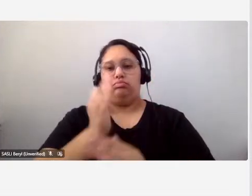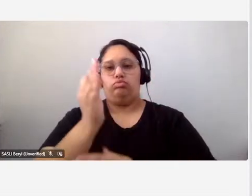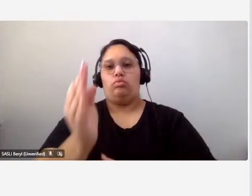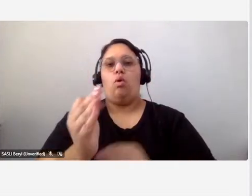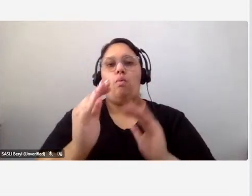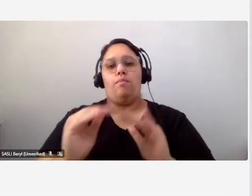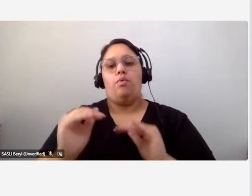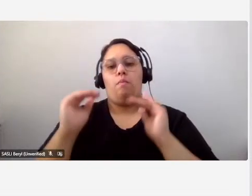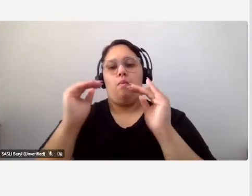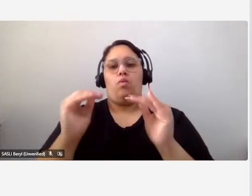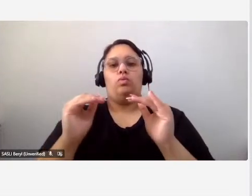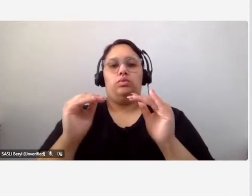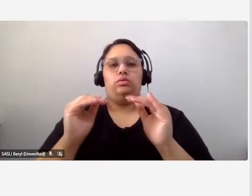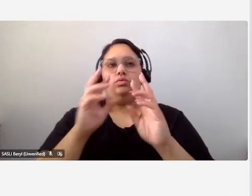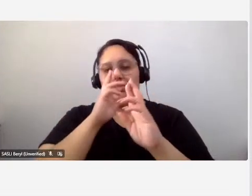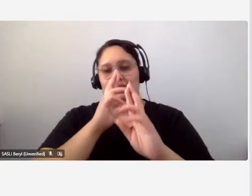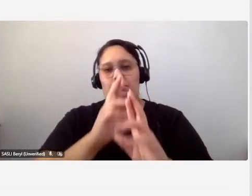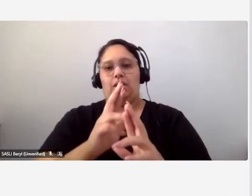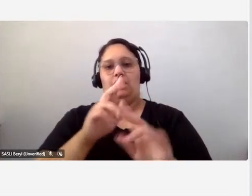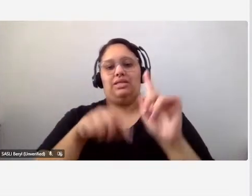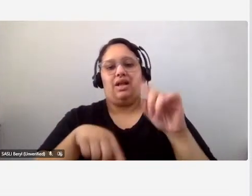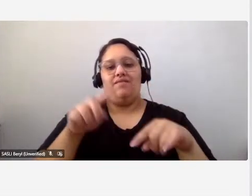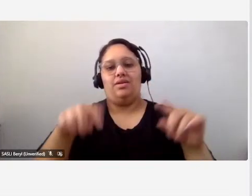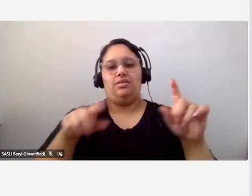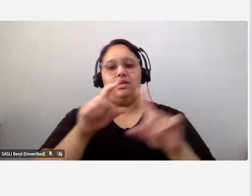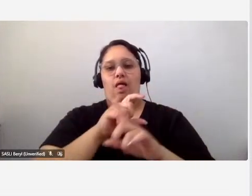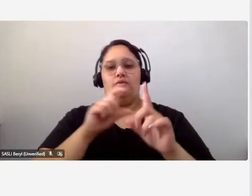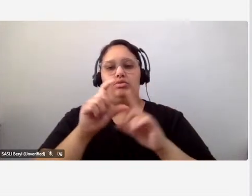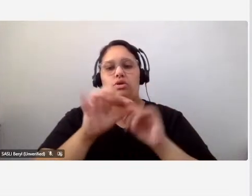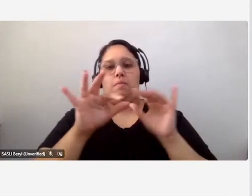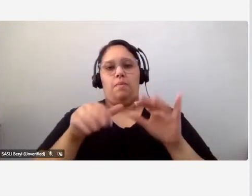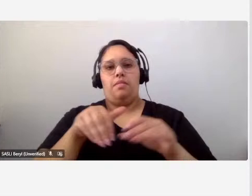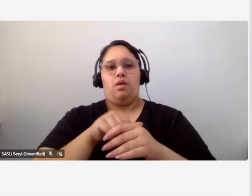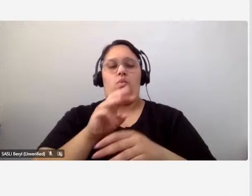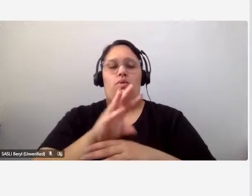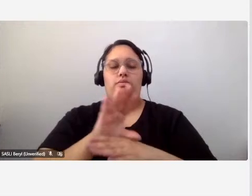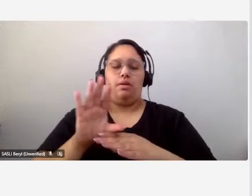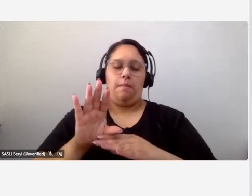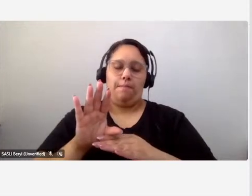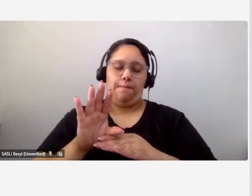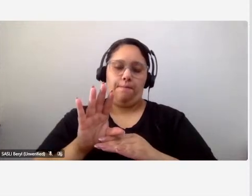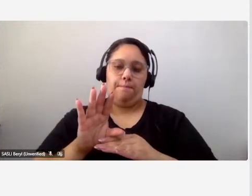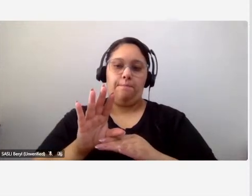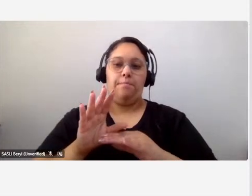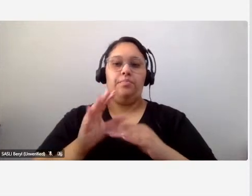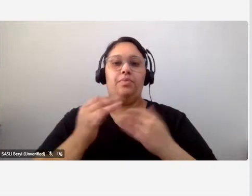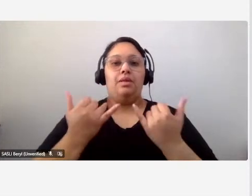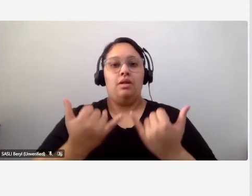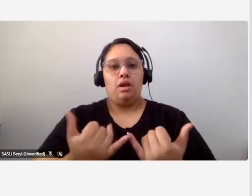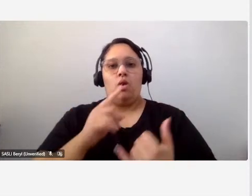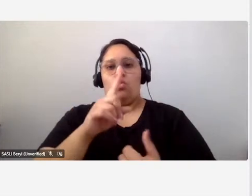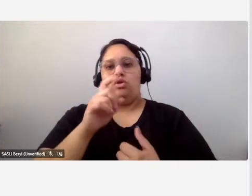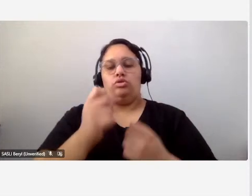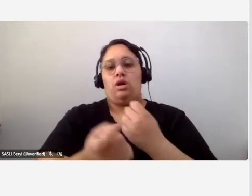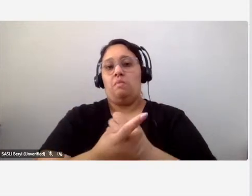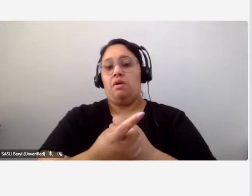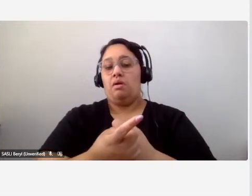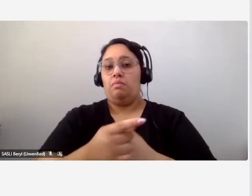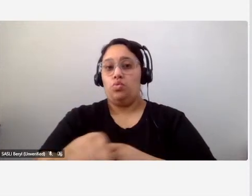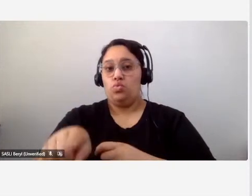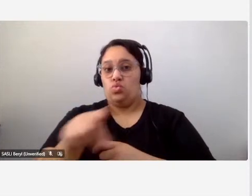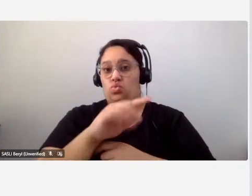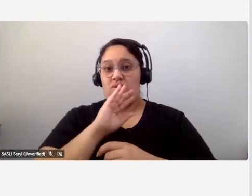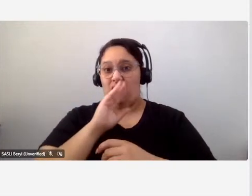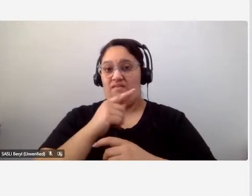promoted the practice and respect of the diverse cultures of the people of the Western Cape. Now, then the question arises, have you